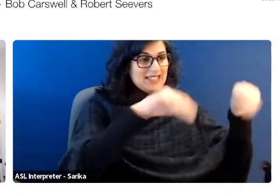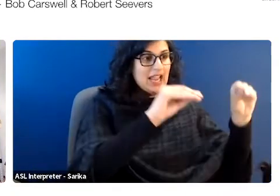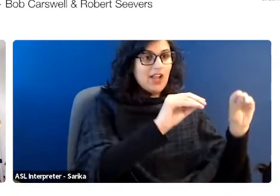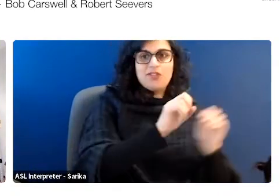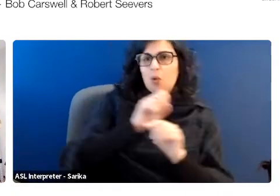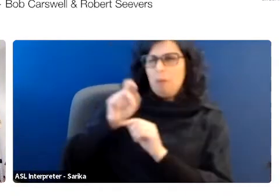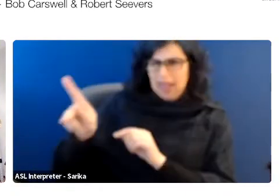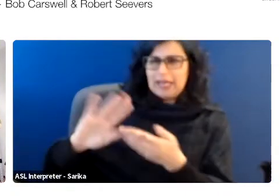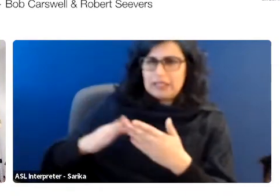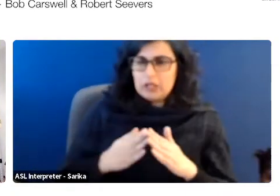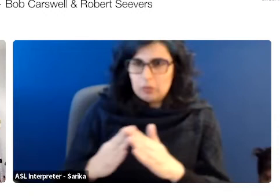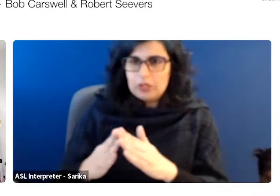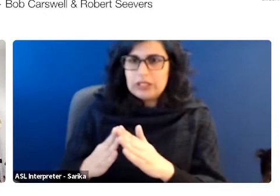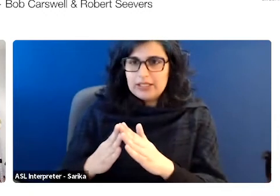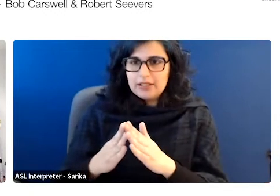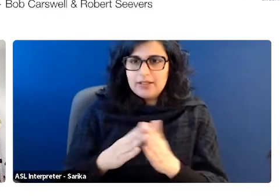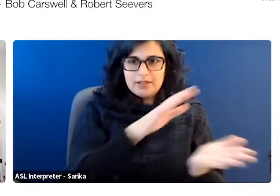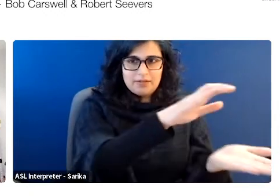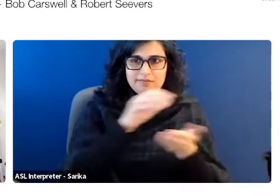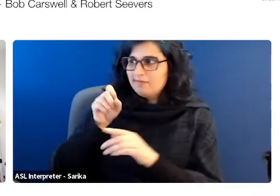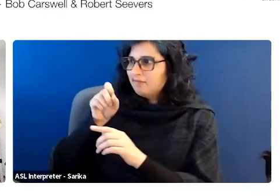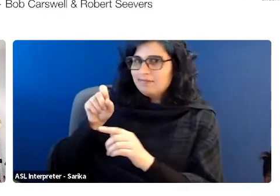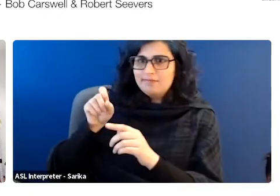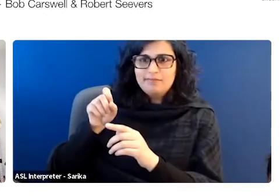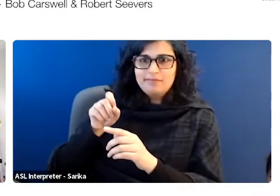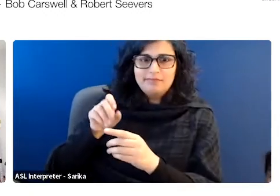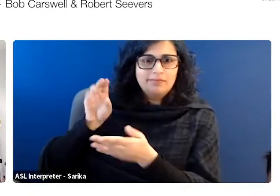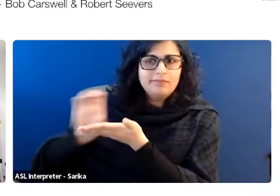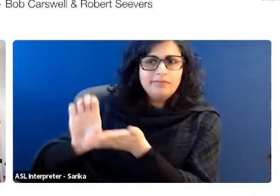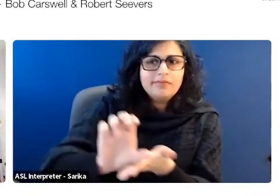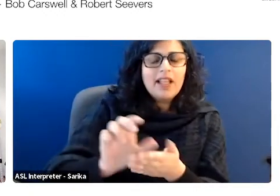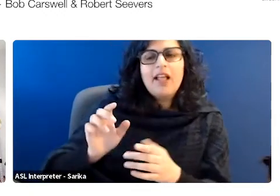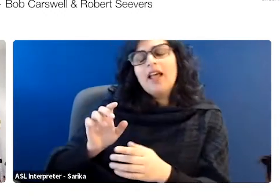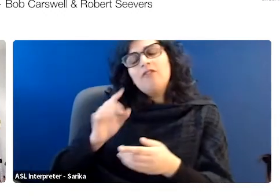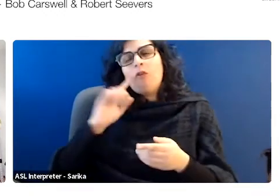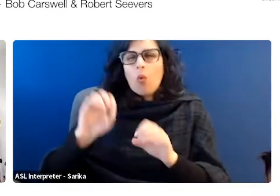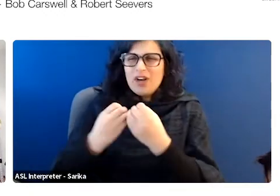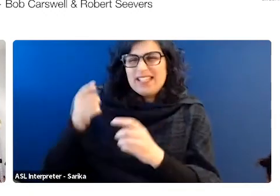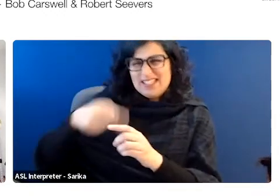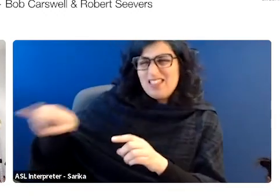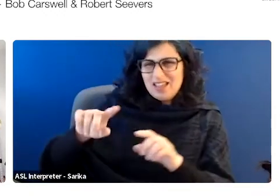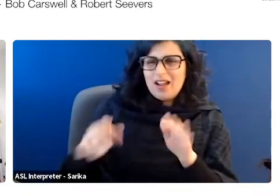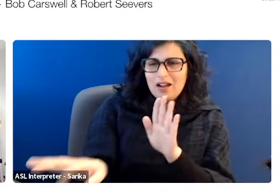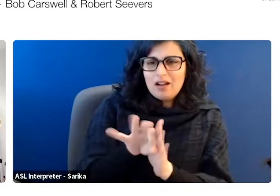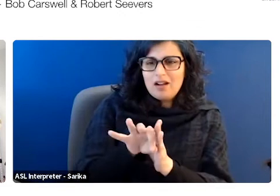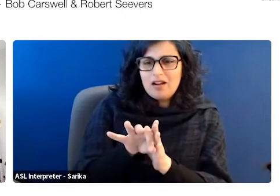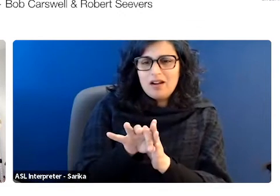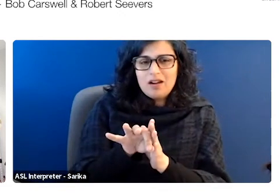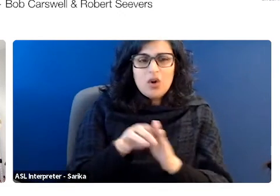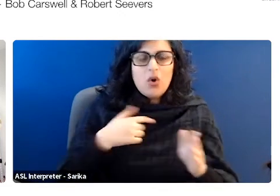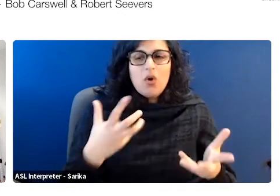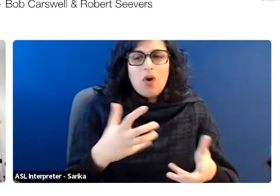communities, to the organizations in their communities of their choice. The waste stream, we wanted to